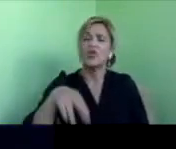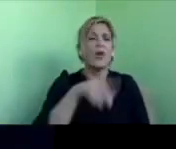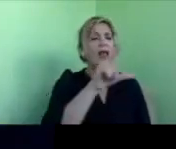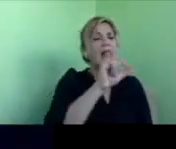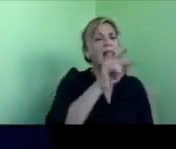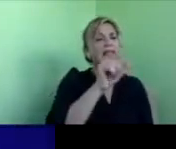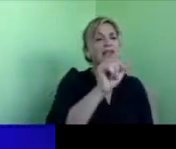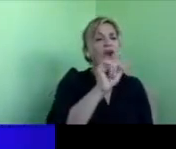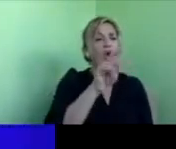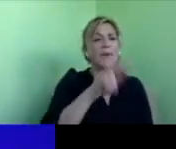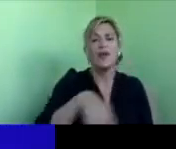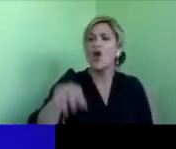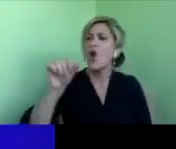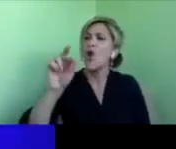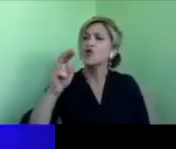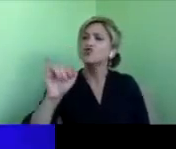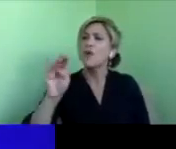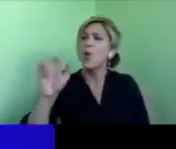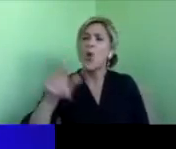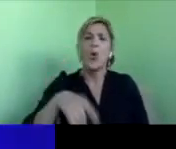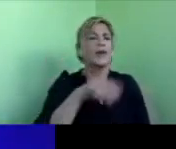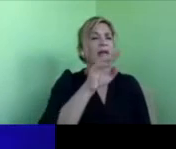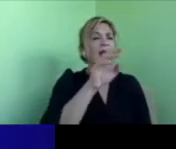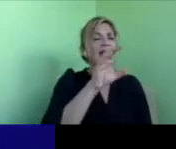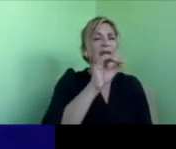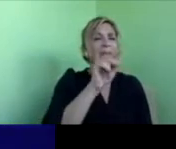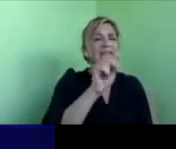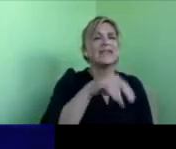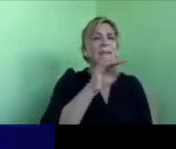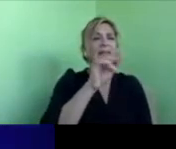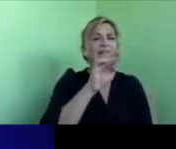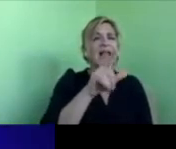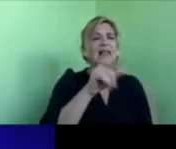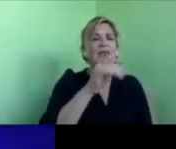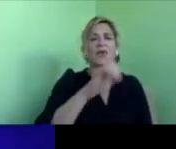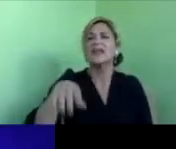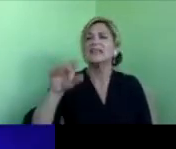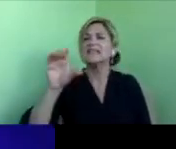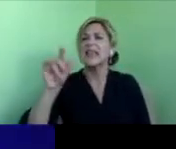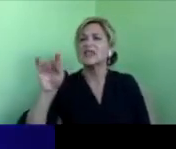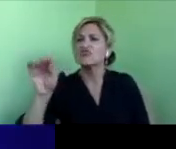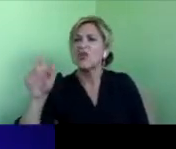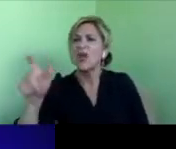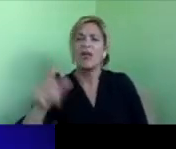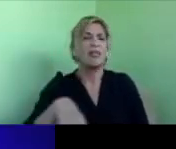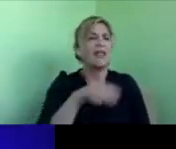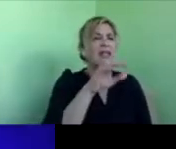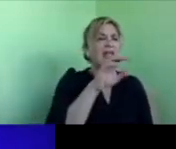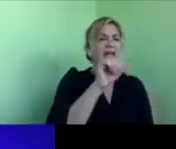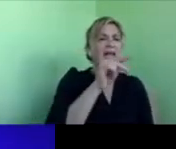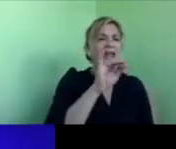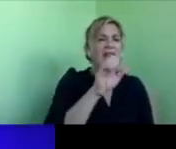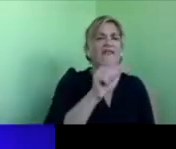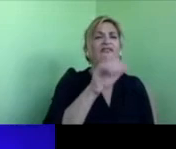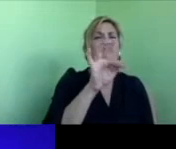Lorde, Dr. Mathilde Krim, Celestial Nina Simone, and the flame, Angela Davis.